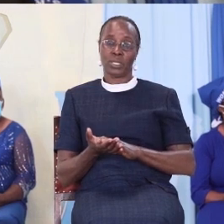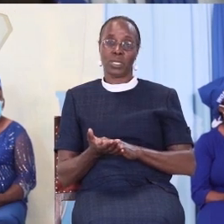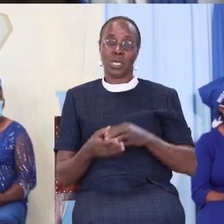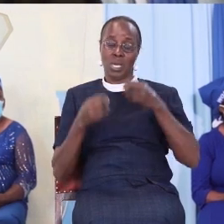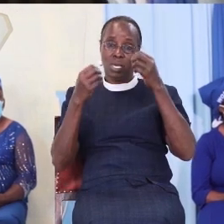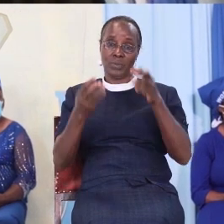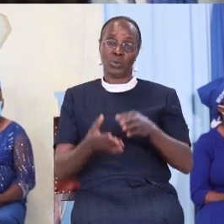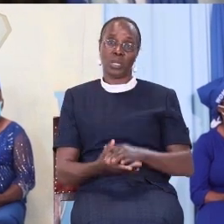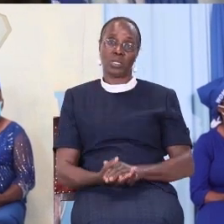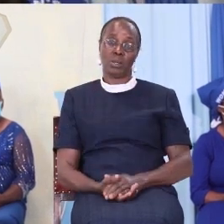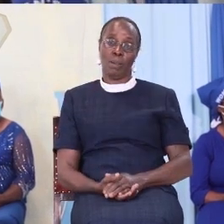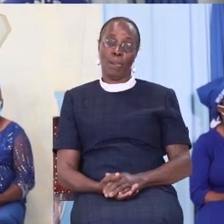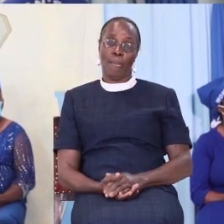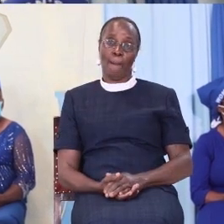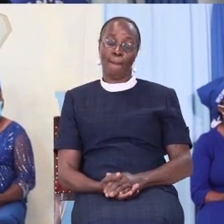such a faithful God.